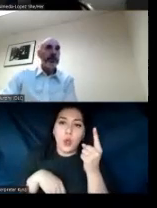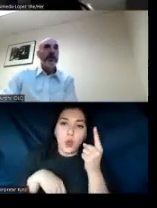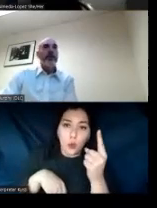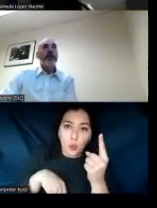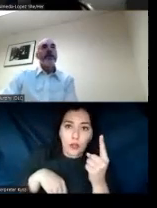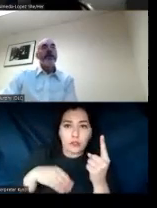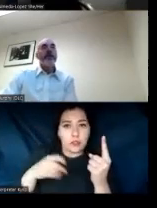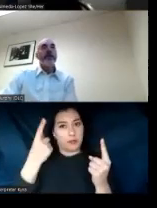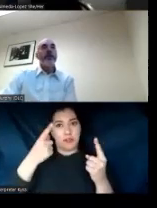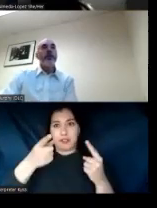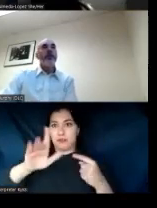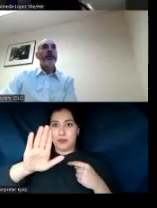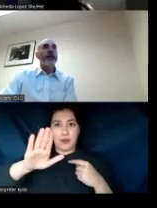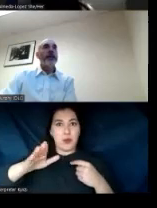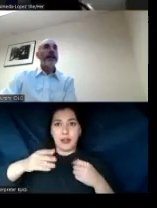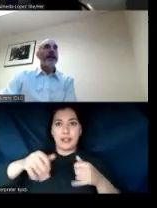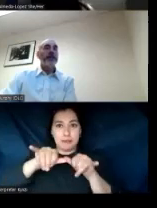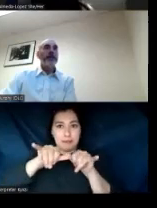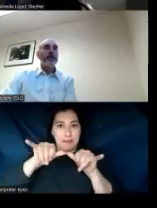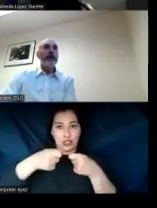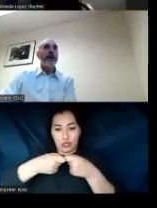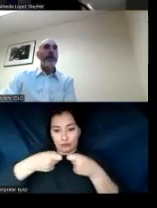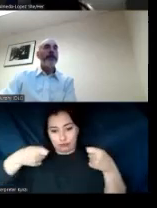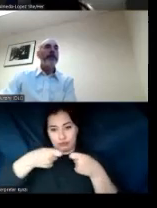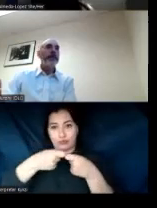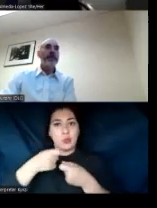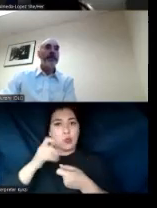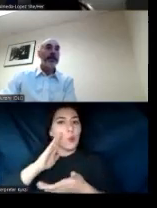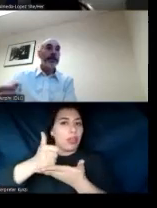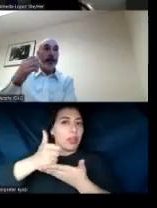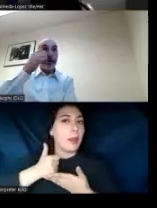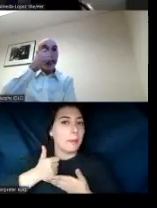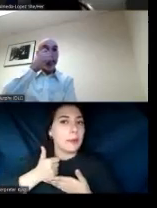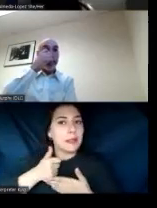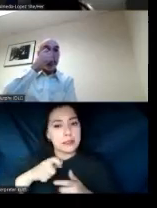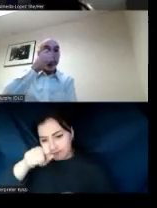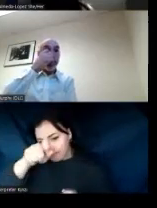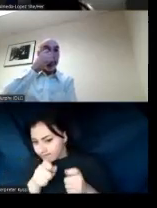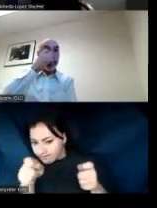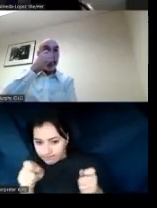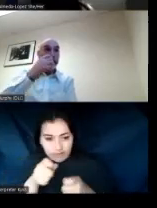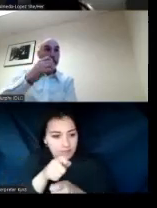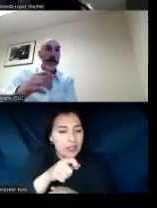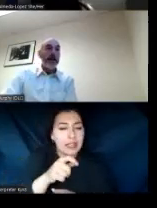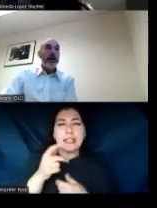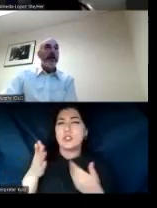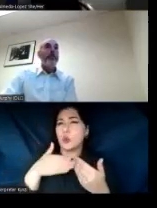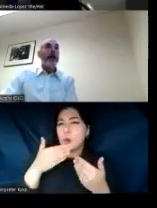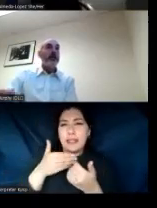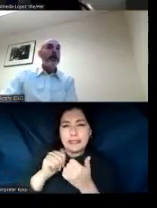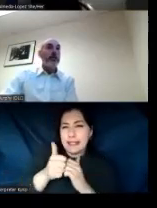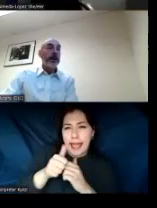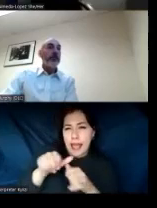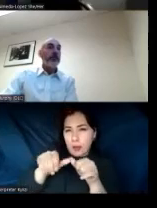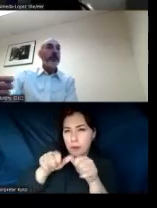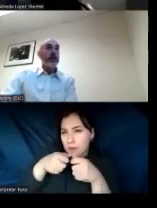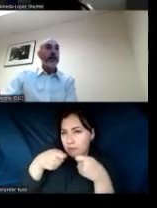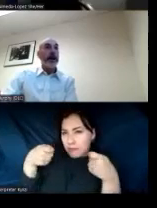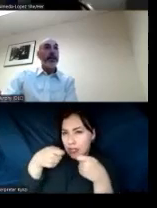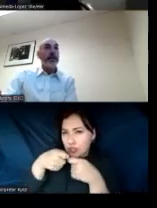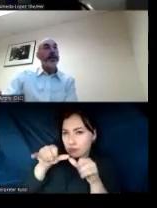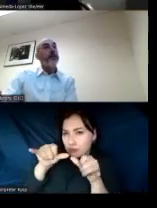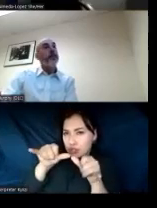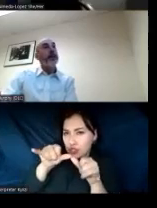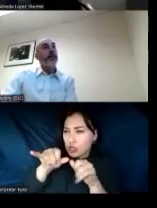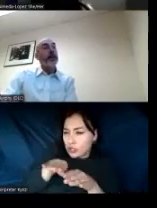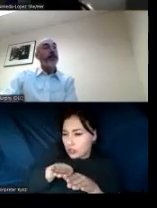measure would come in handy. And the easiest thing to do here to measure slope is measure the amount of